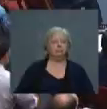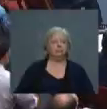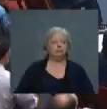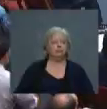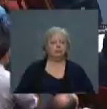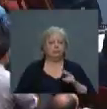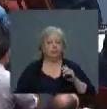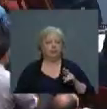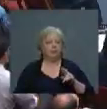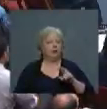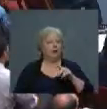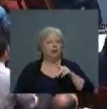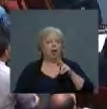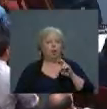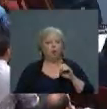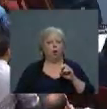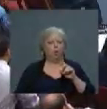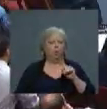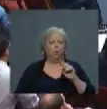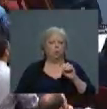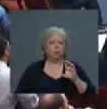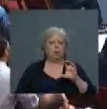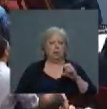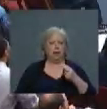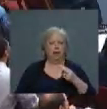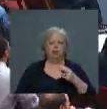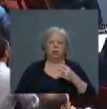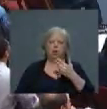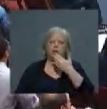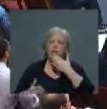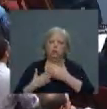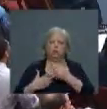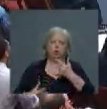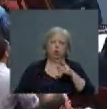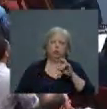The ProTech Good Grid,